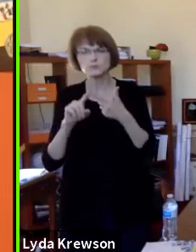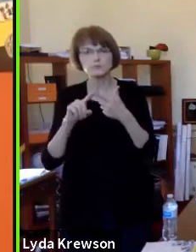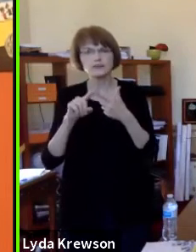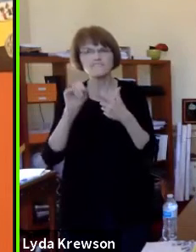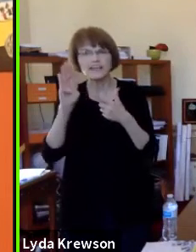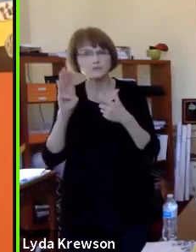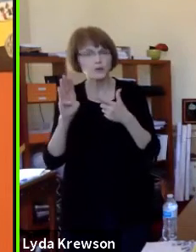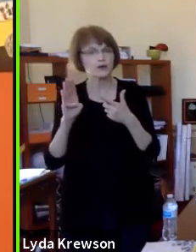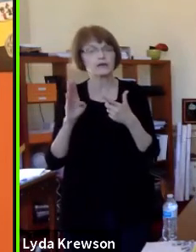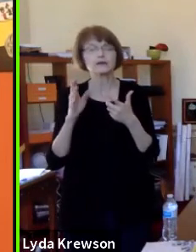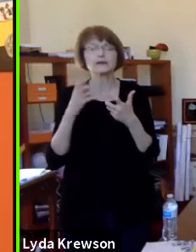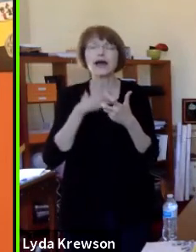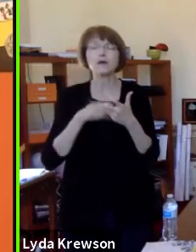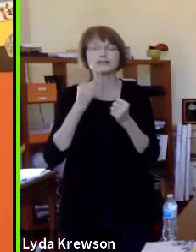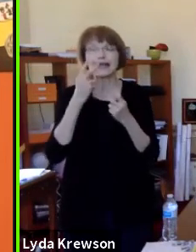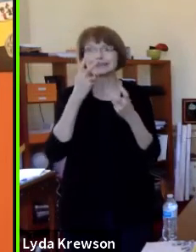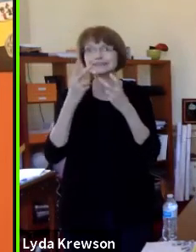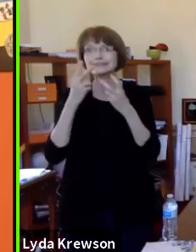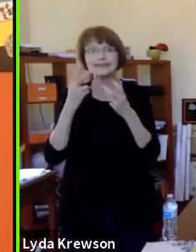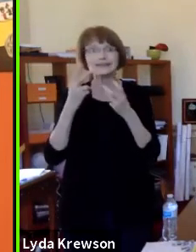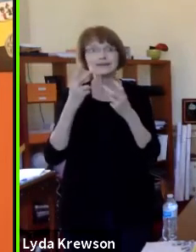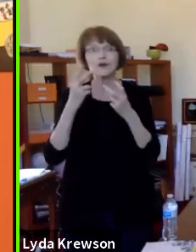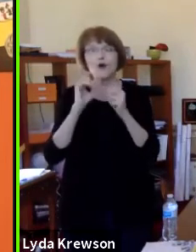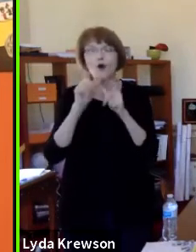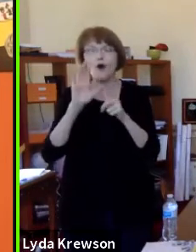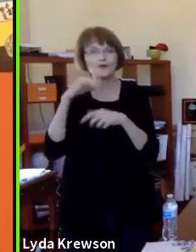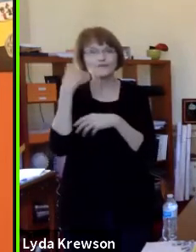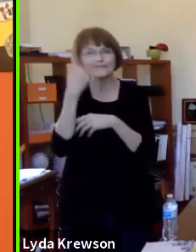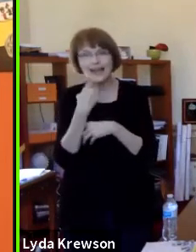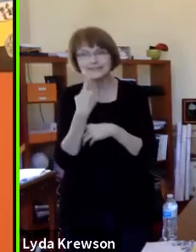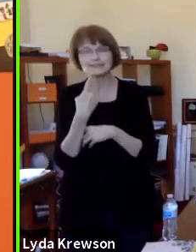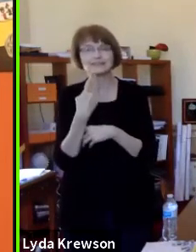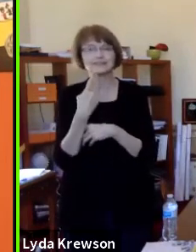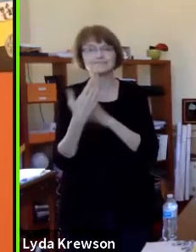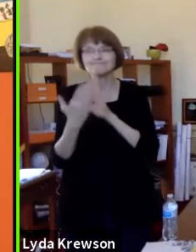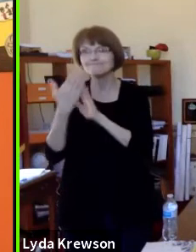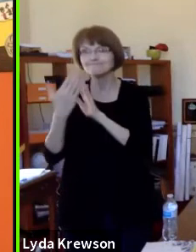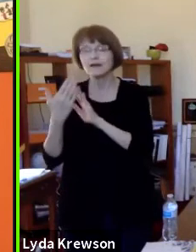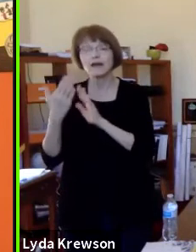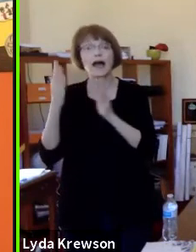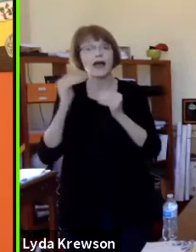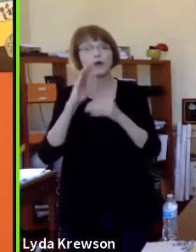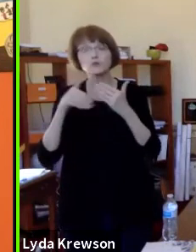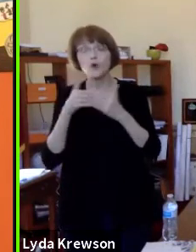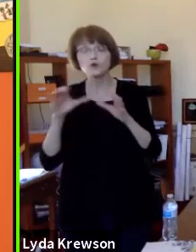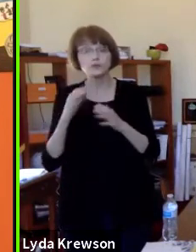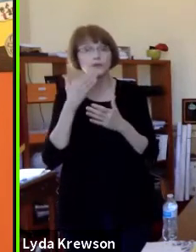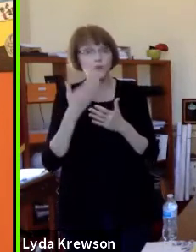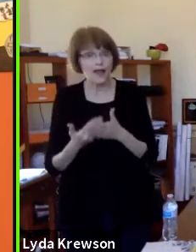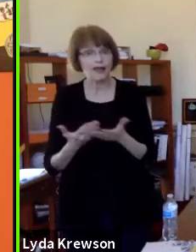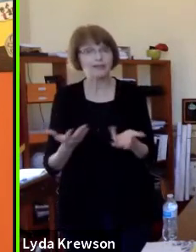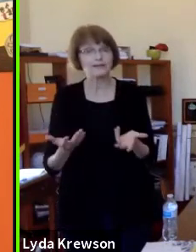Facebook or something. I wish that I could see all of you. I hope that you're all doing well.